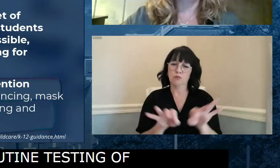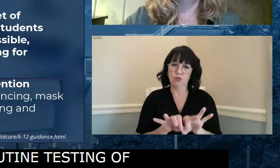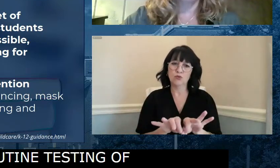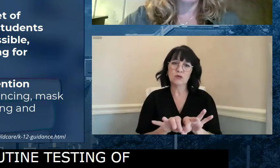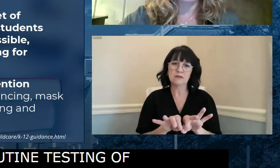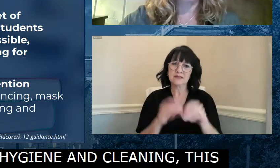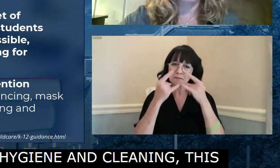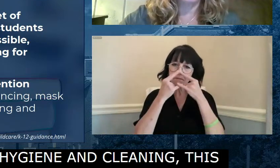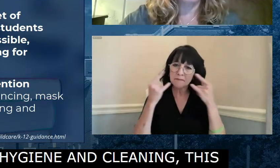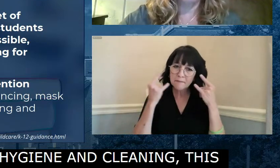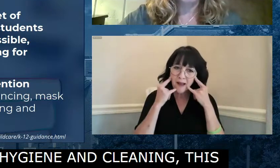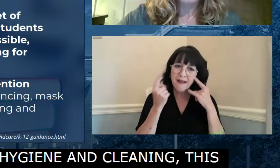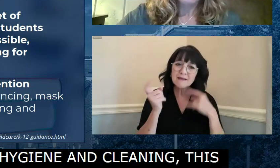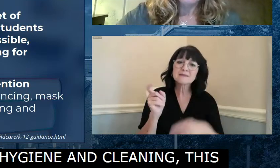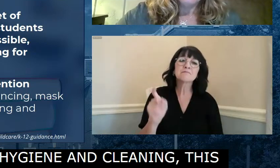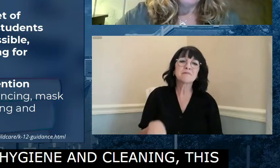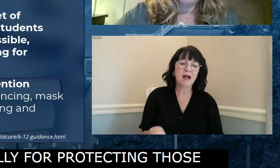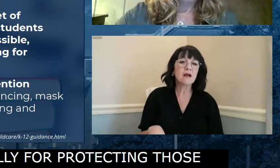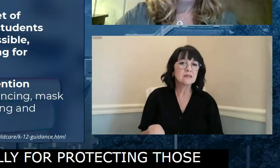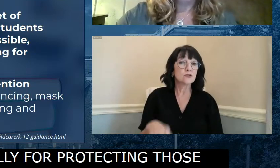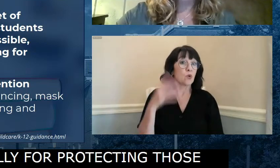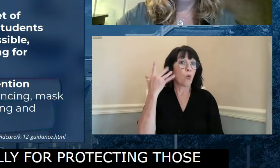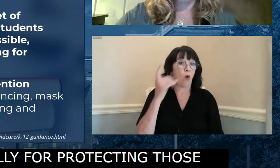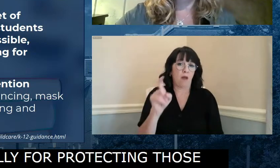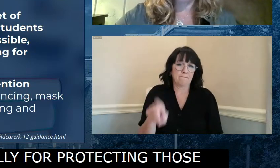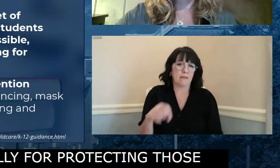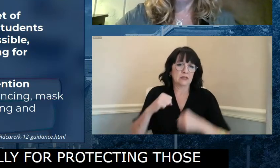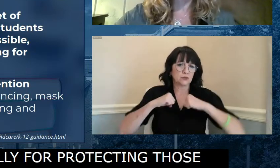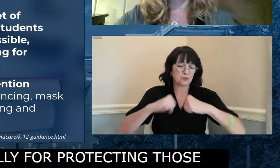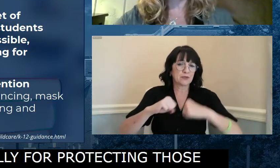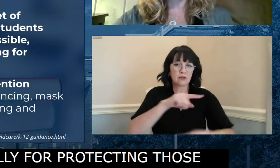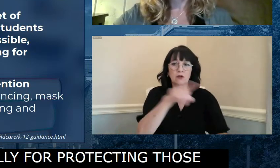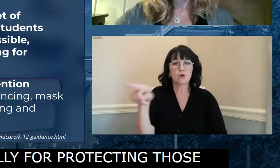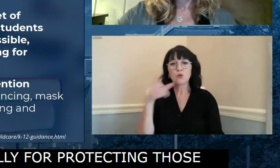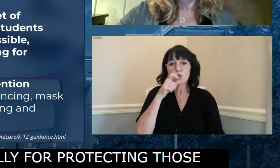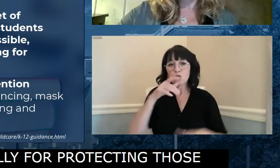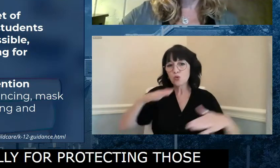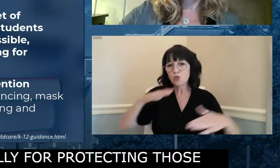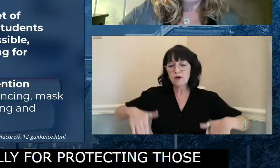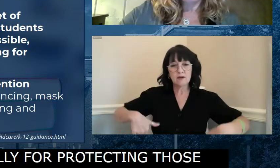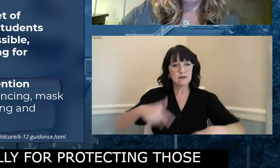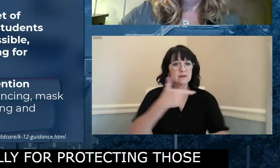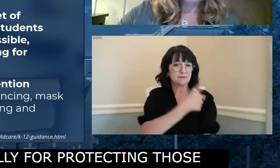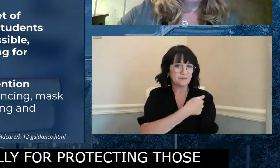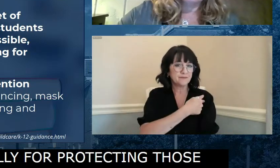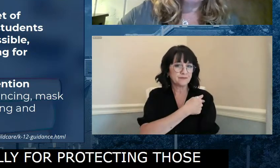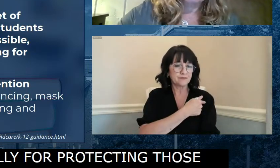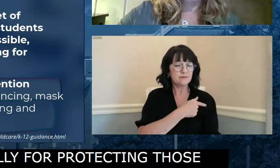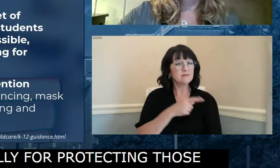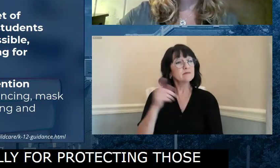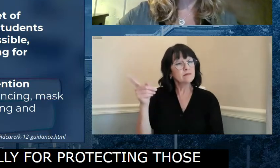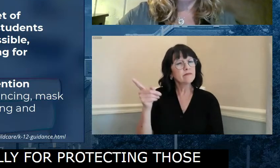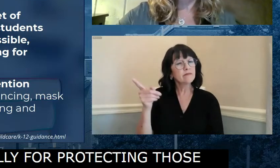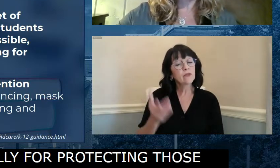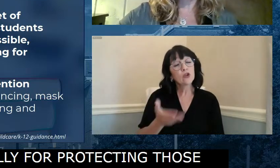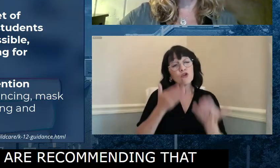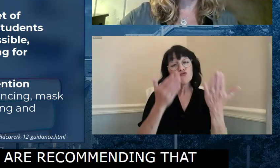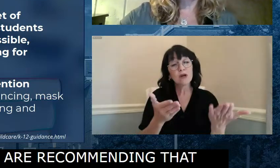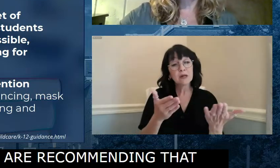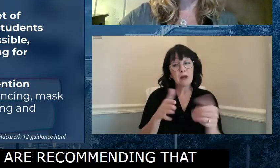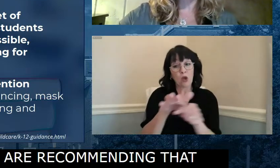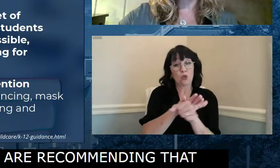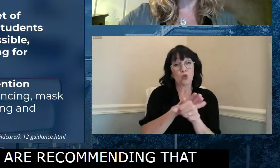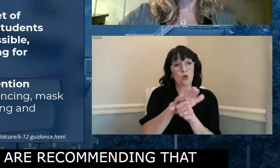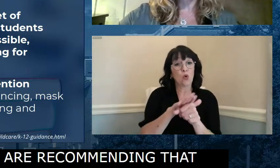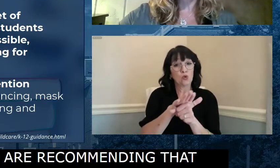those who are unvaccinated. They also are recommending that the localities, the districts, the schools monitor